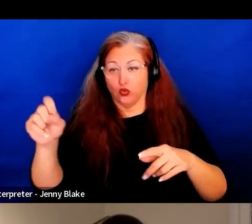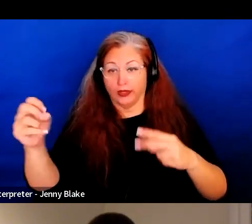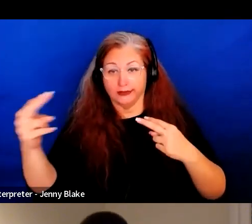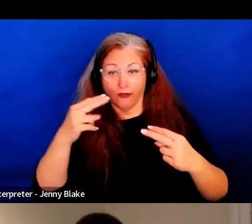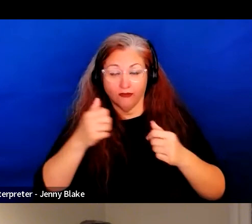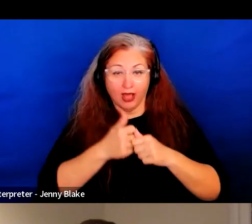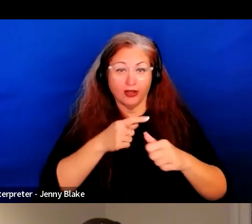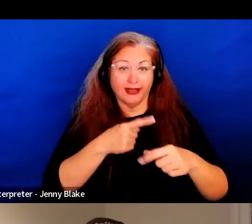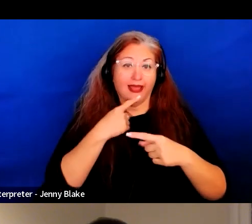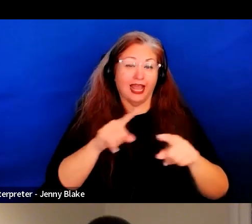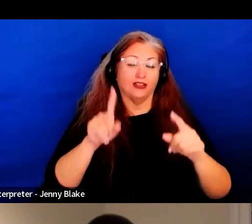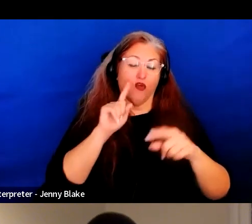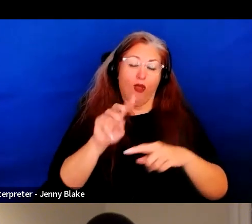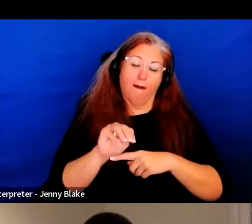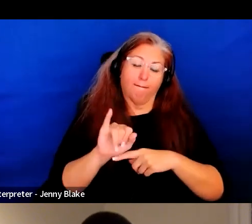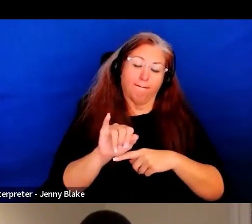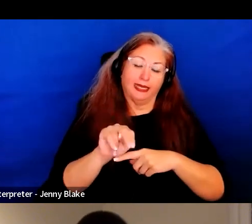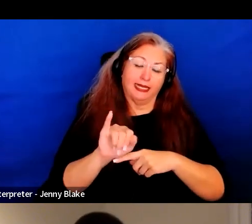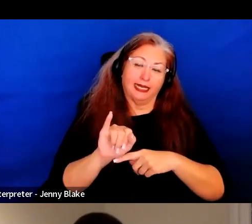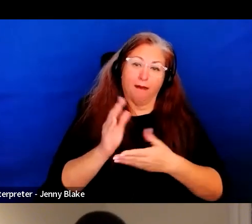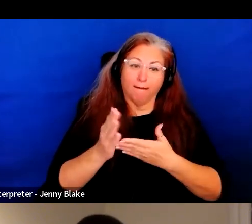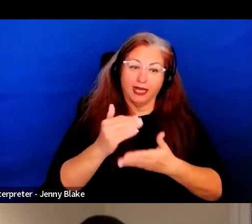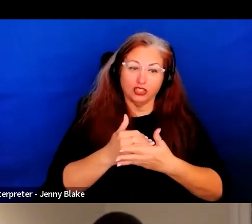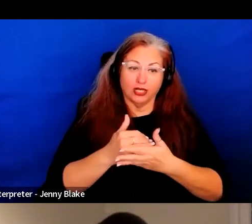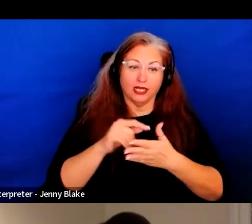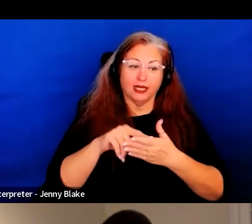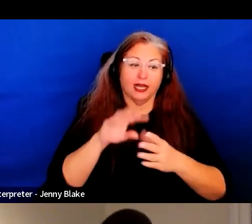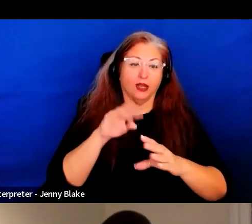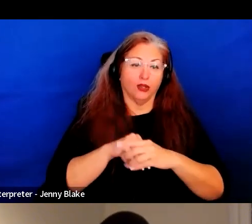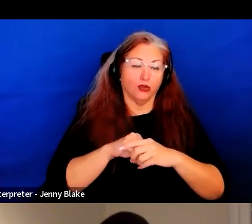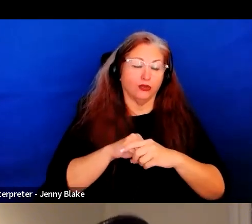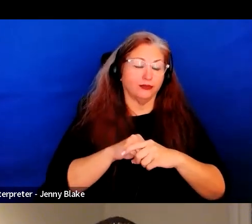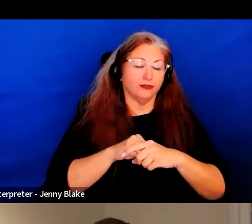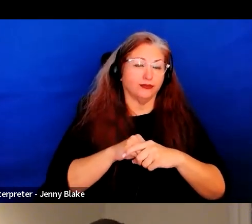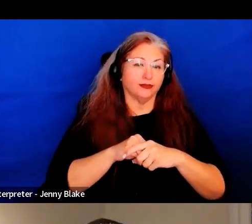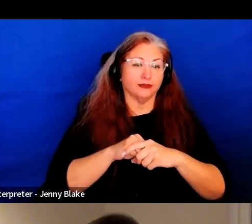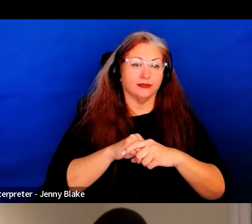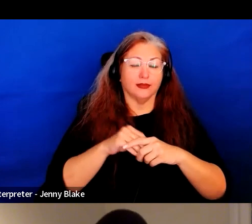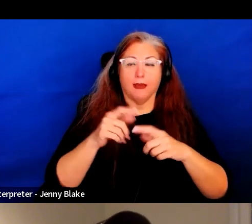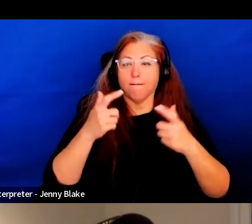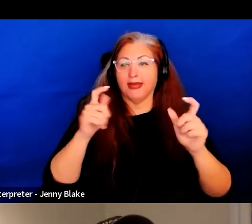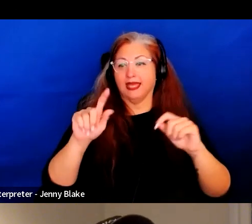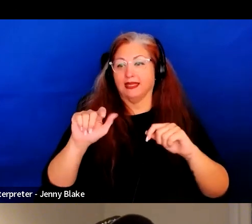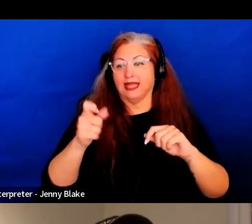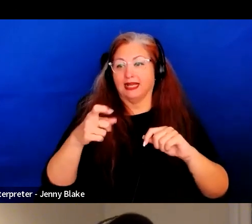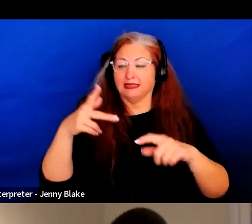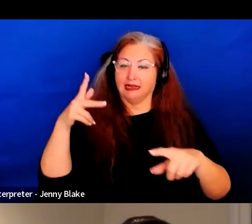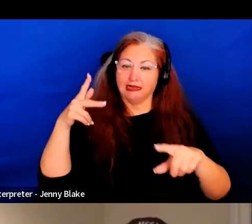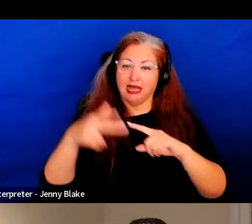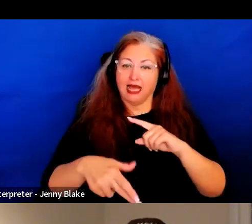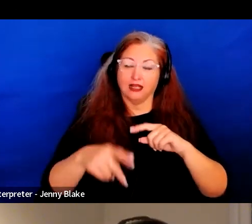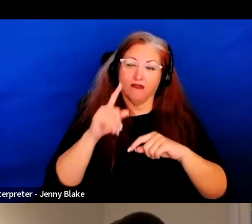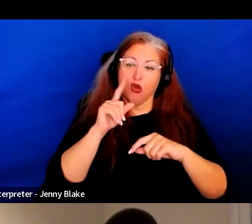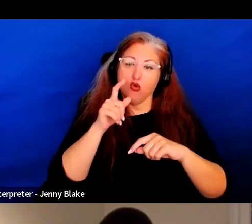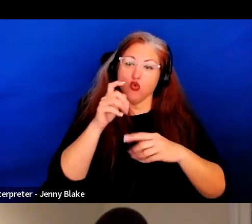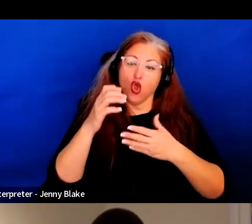had the announcement of a mini budget that, you know, that entailed big tax cuts for the highest